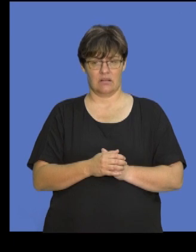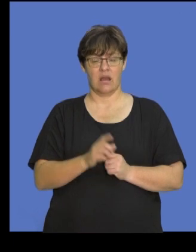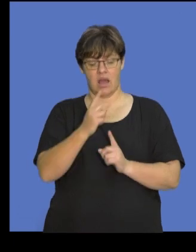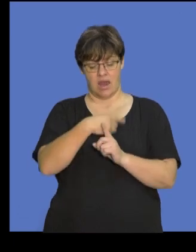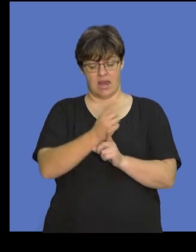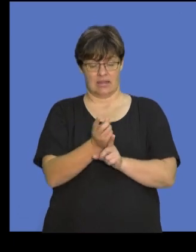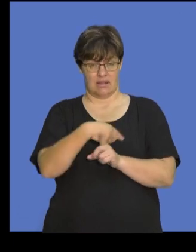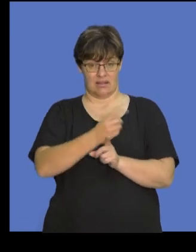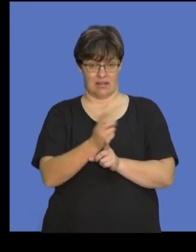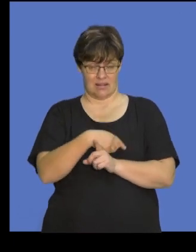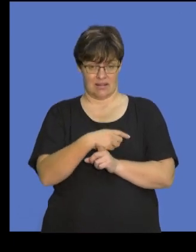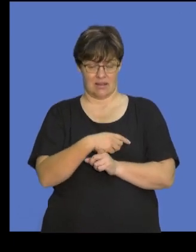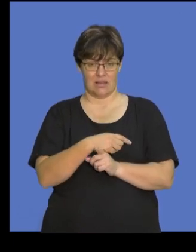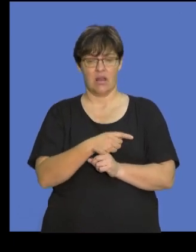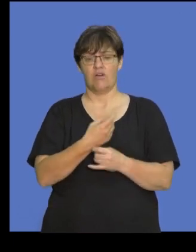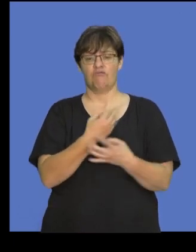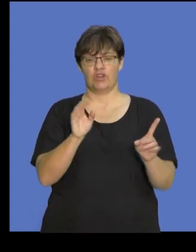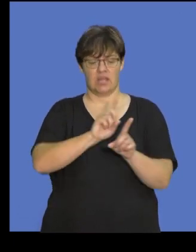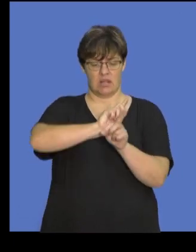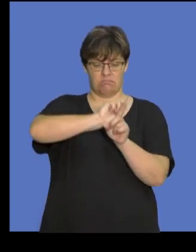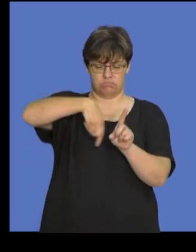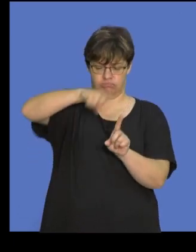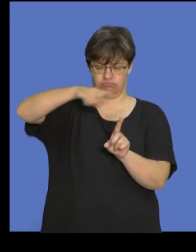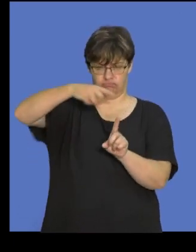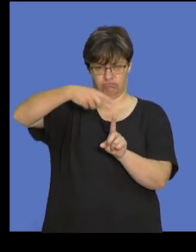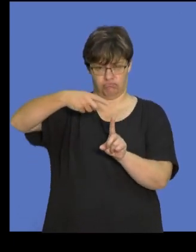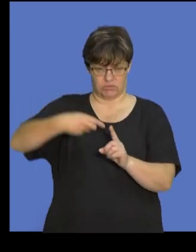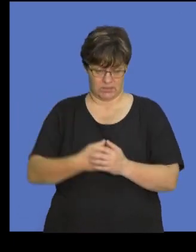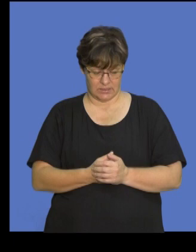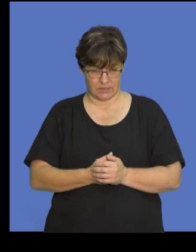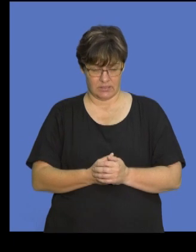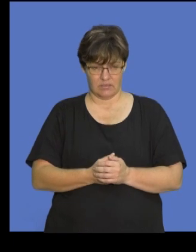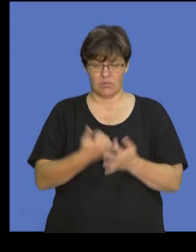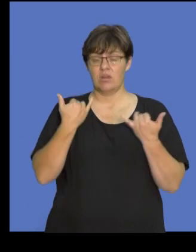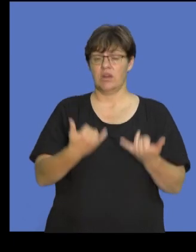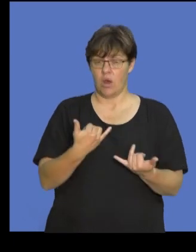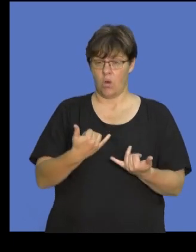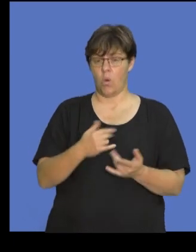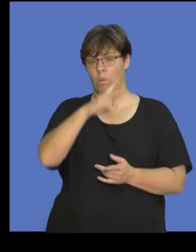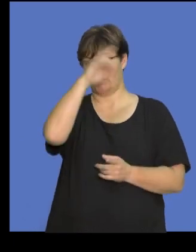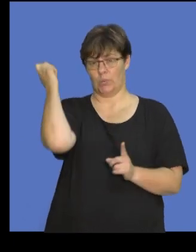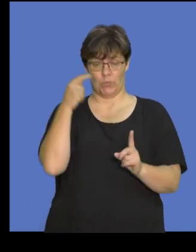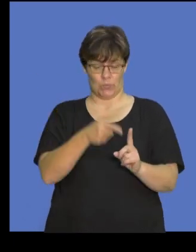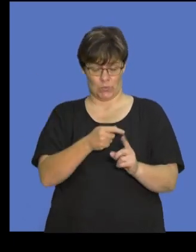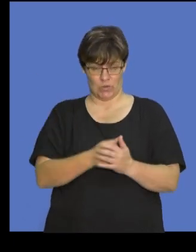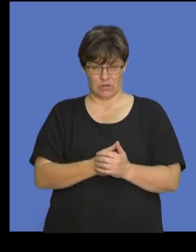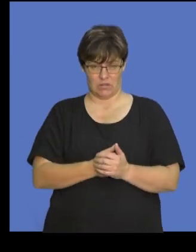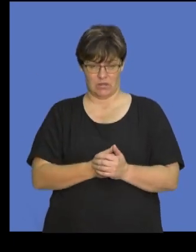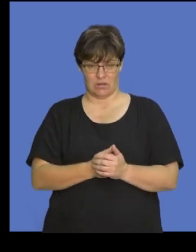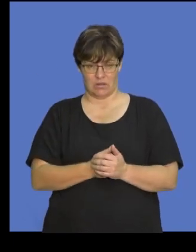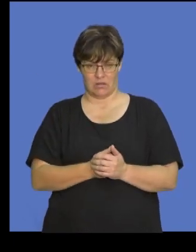this needle here is a free-floating needle, and it can spin. At the moment, it's on the blue square.